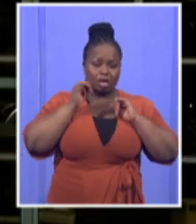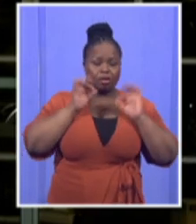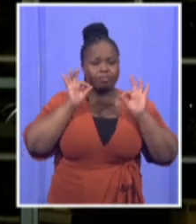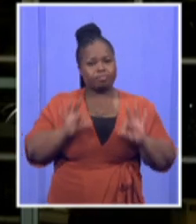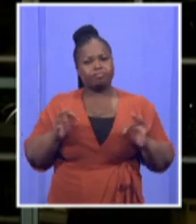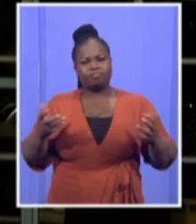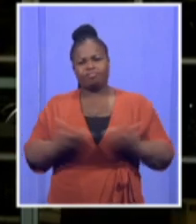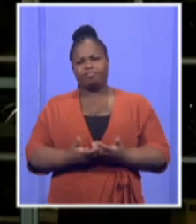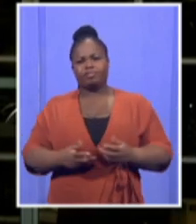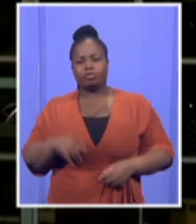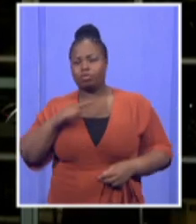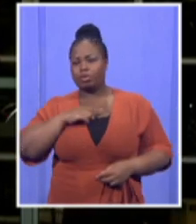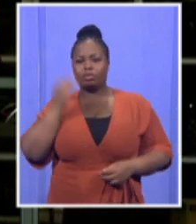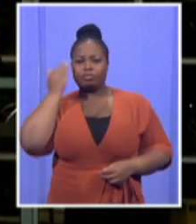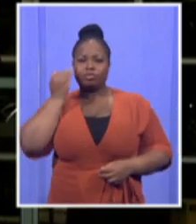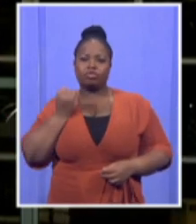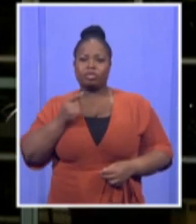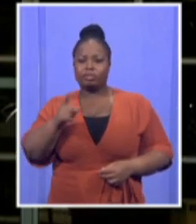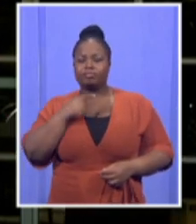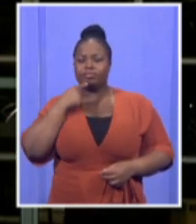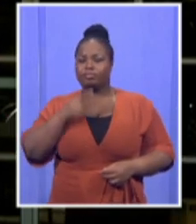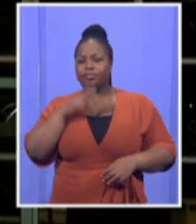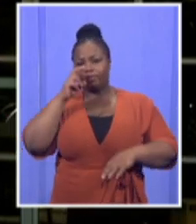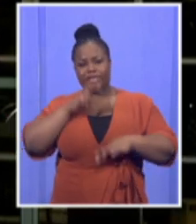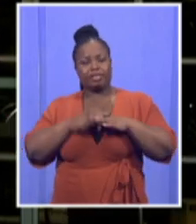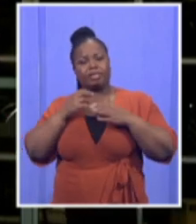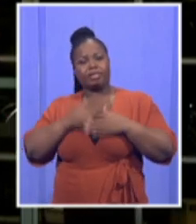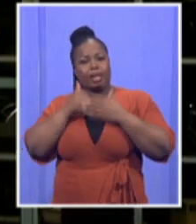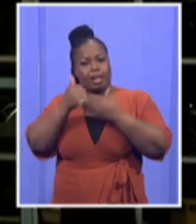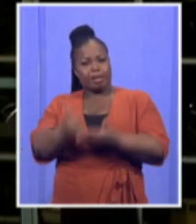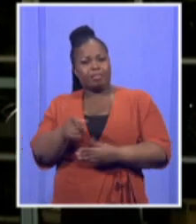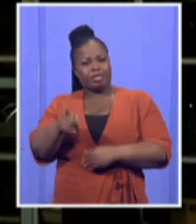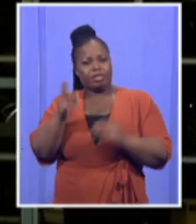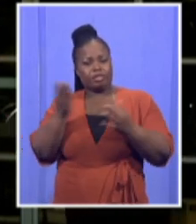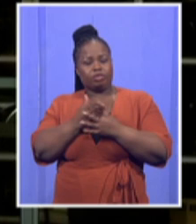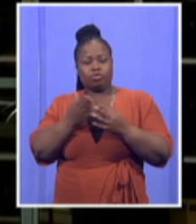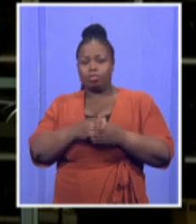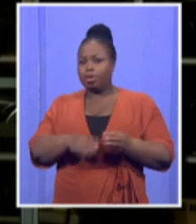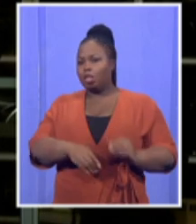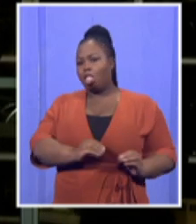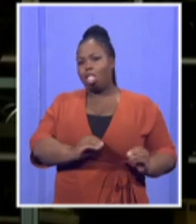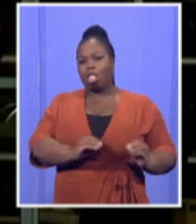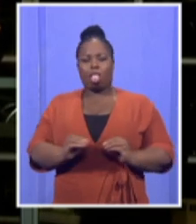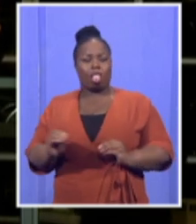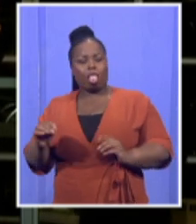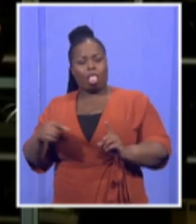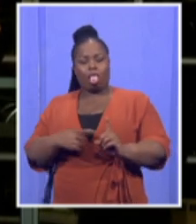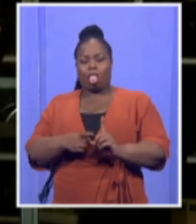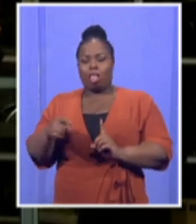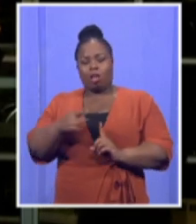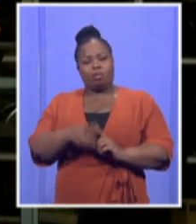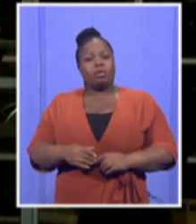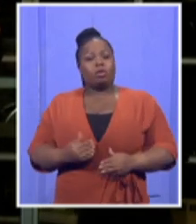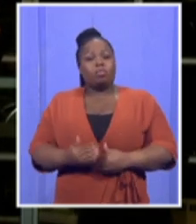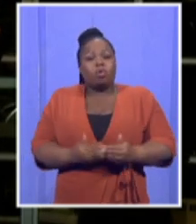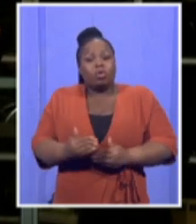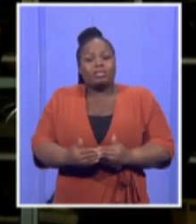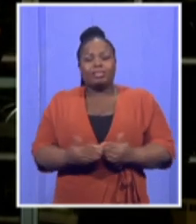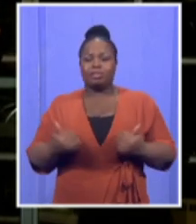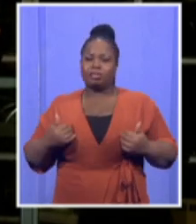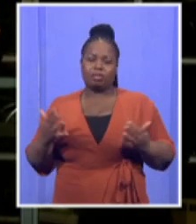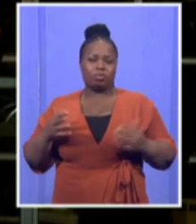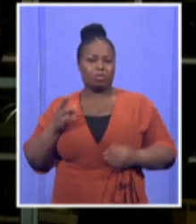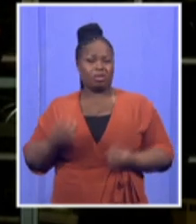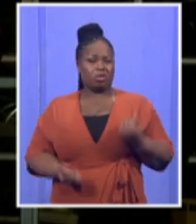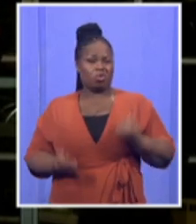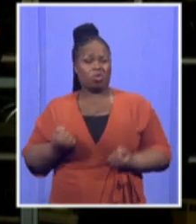go through, and saying that the judge needs assistance in this matter. It is a lengthy procession, and it is a lengthy court